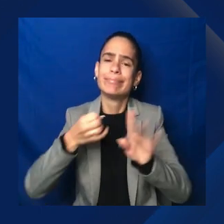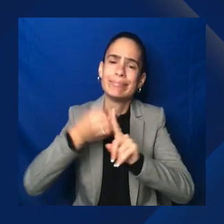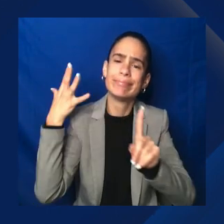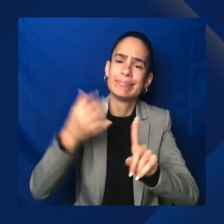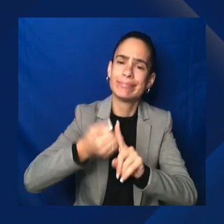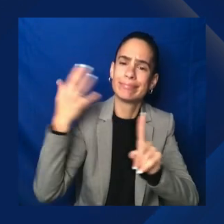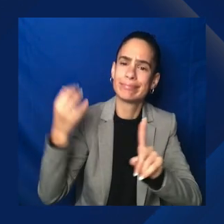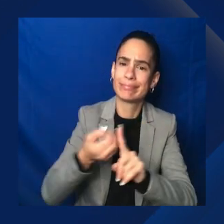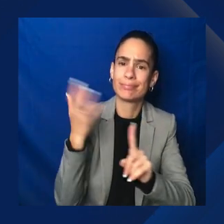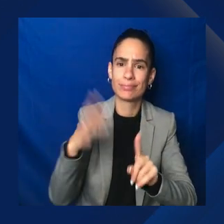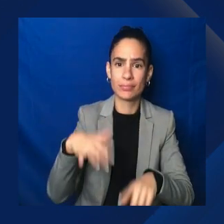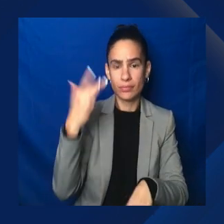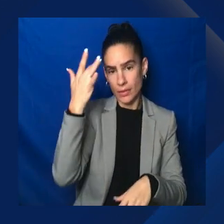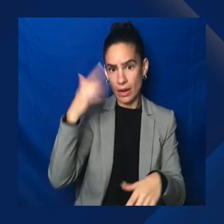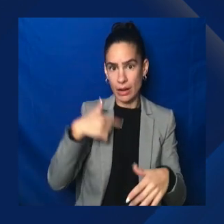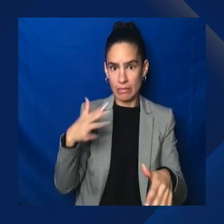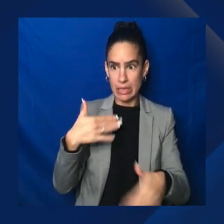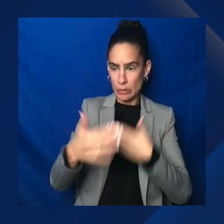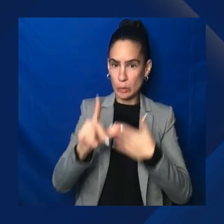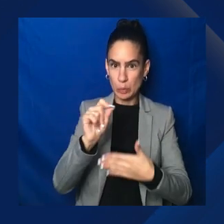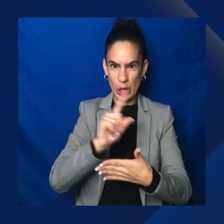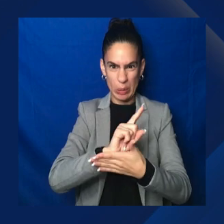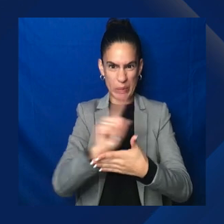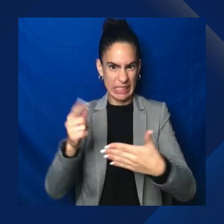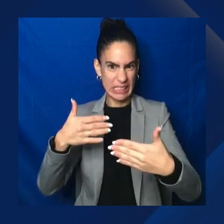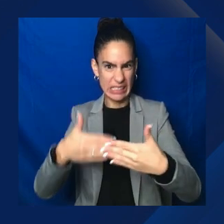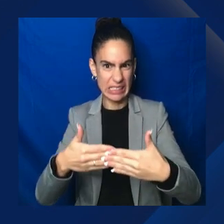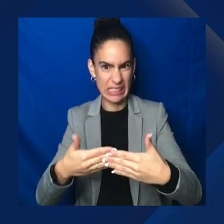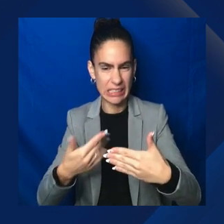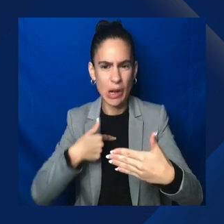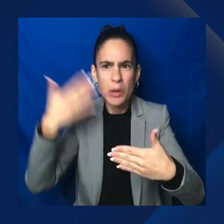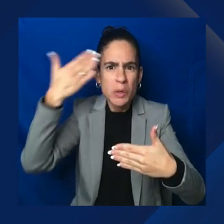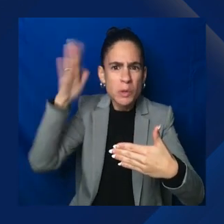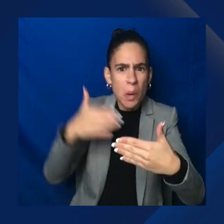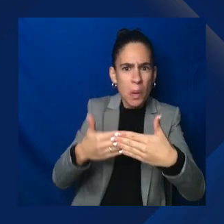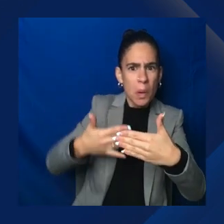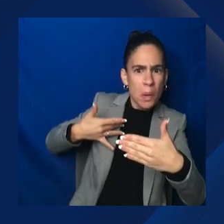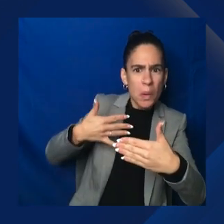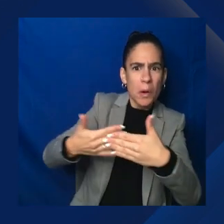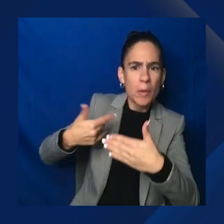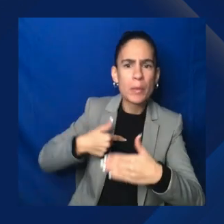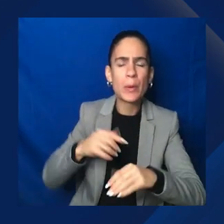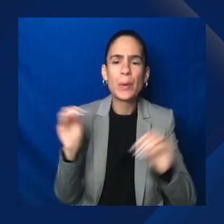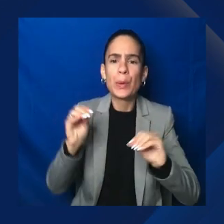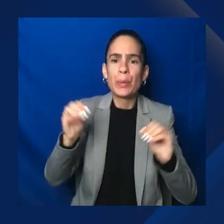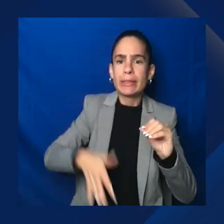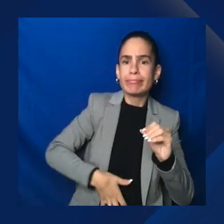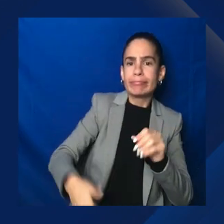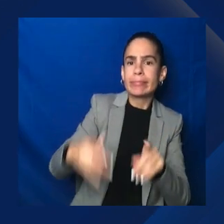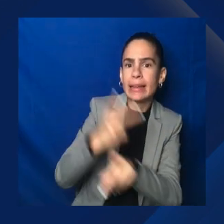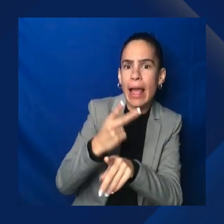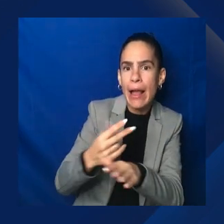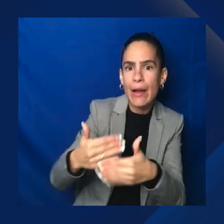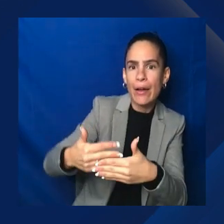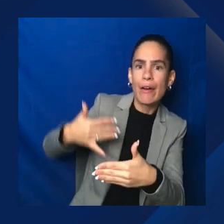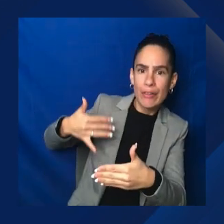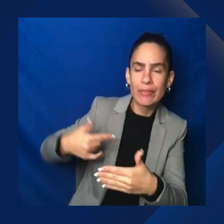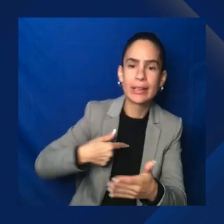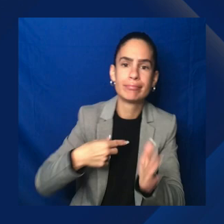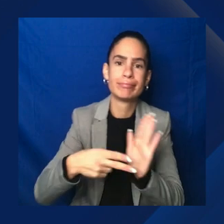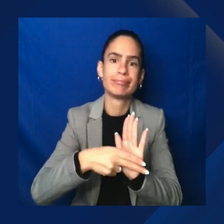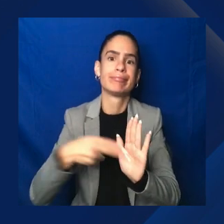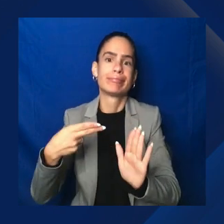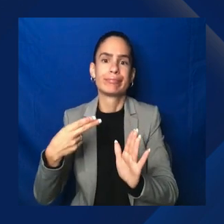no real care at that point, and that I was a geriatric pregnancy at this